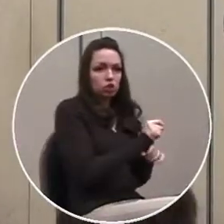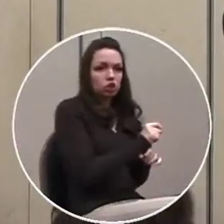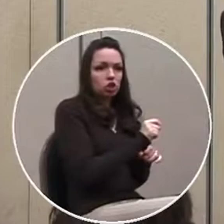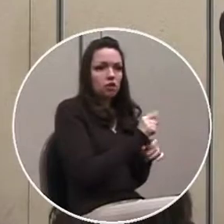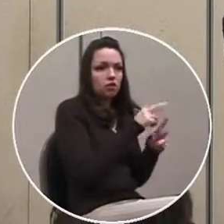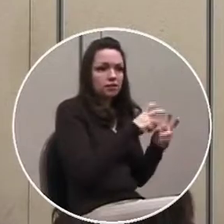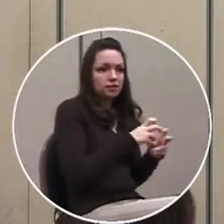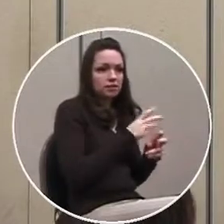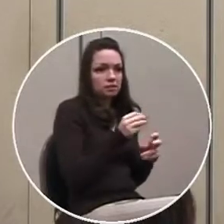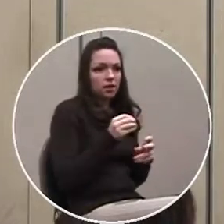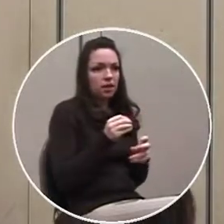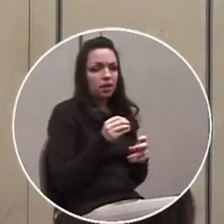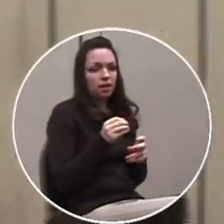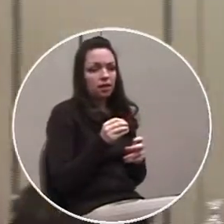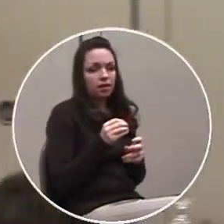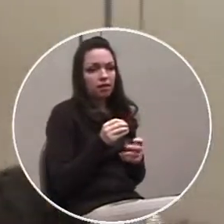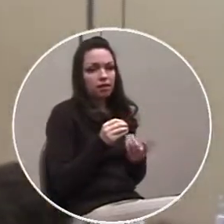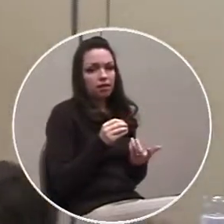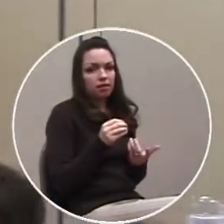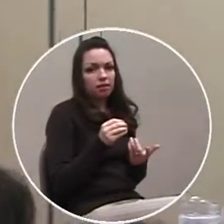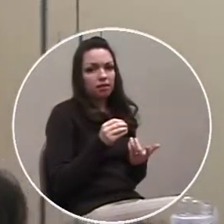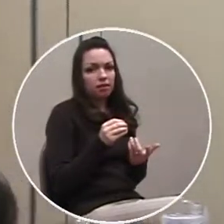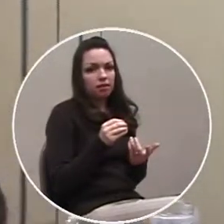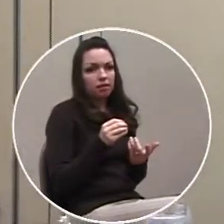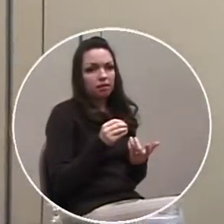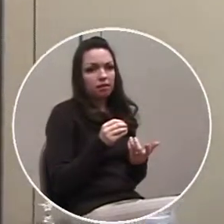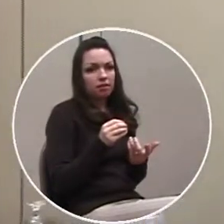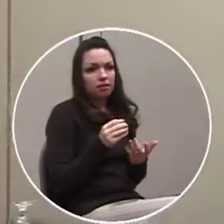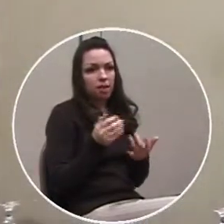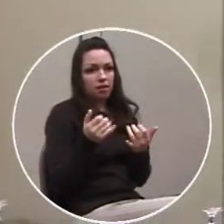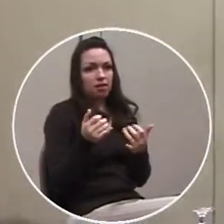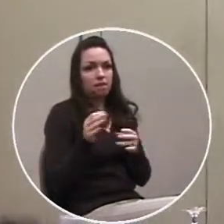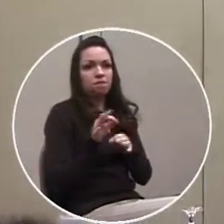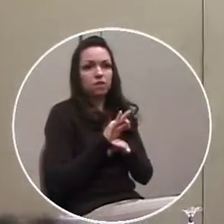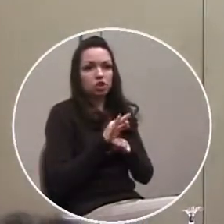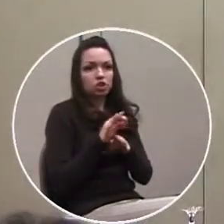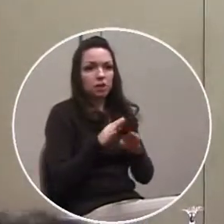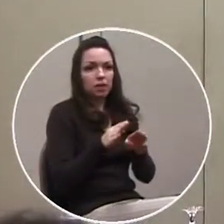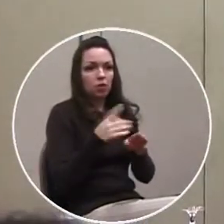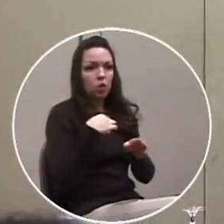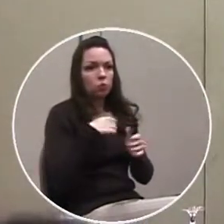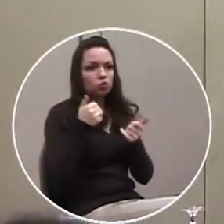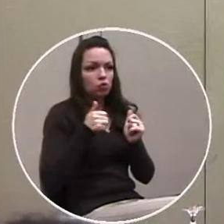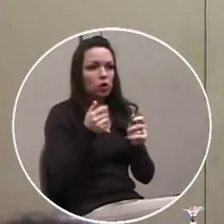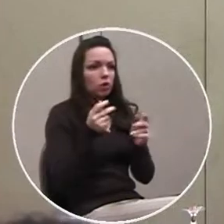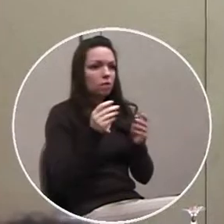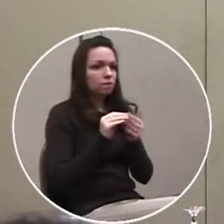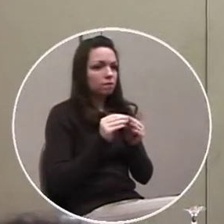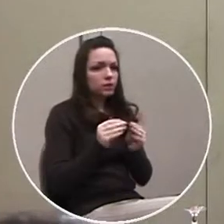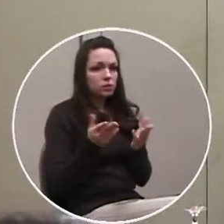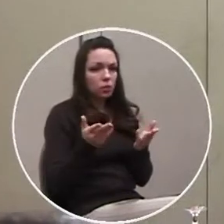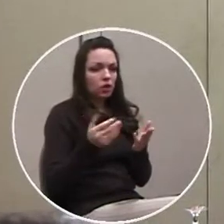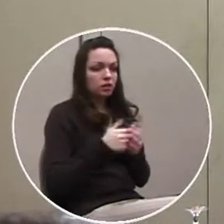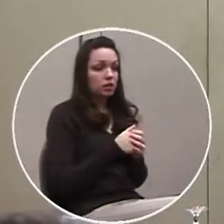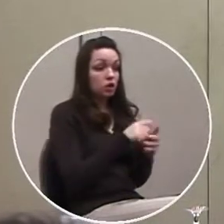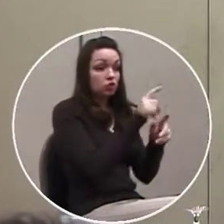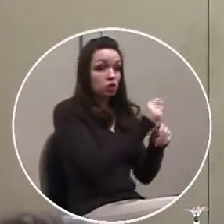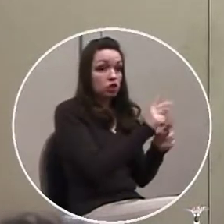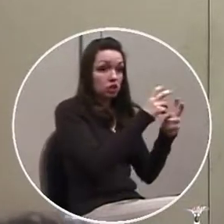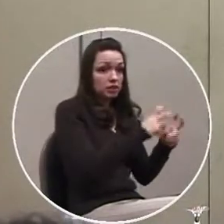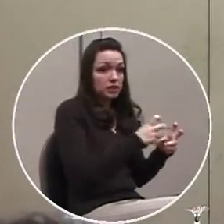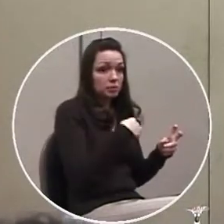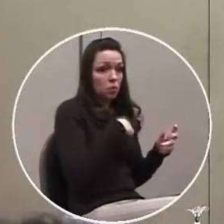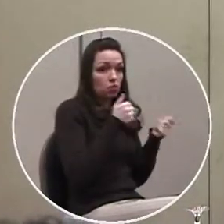assessment and functional behavior assessment is whether or not we're trying to fix what two things. Traditional assessment, we were trying to